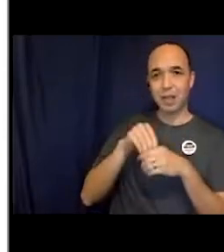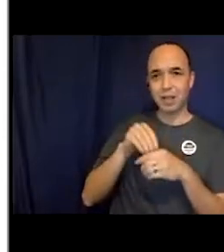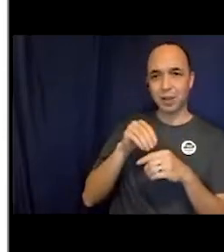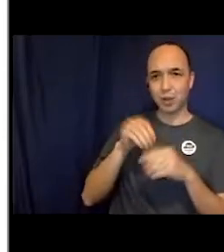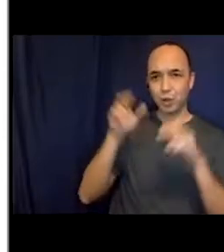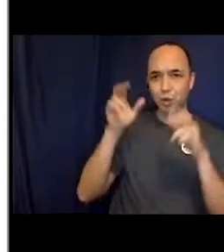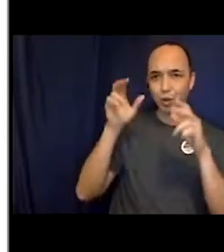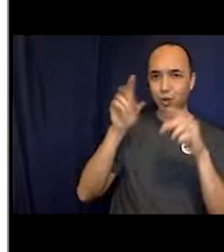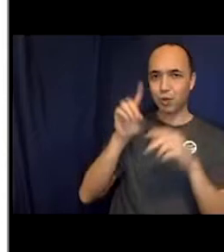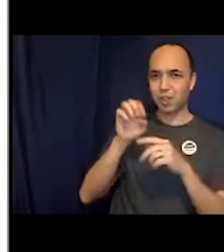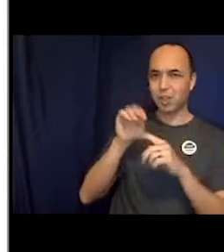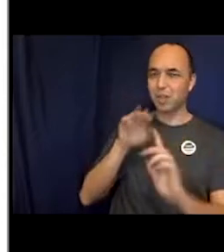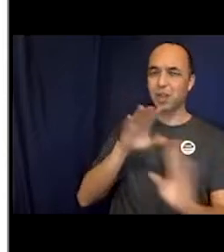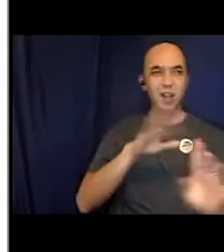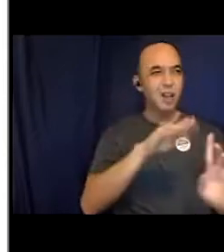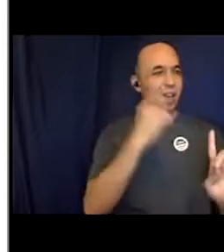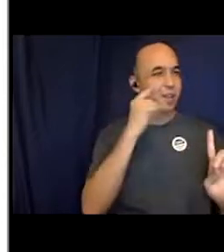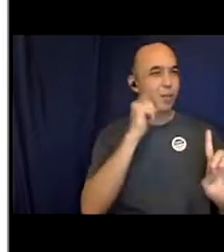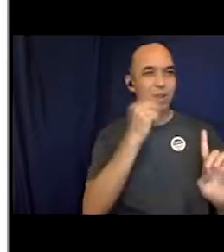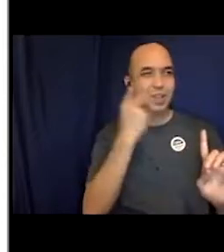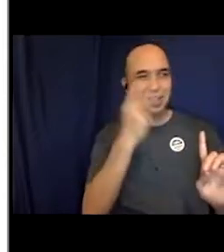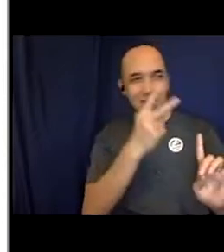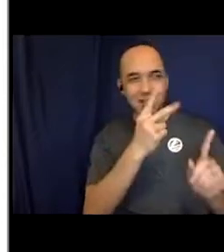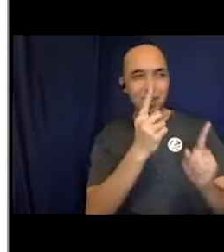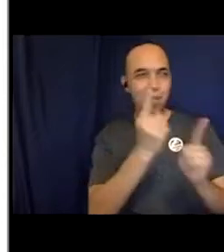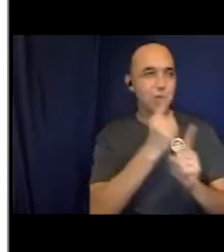all sorts of things. Mostly